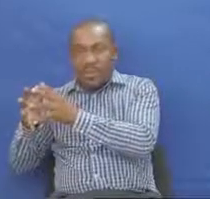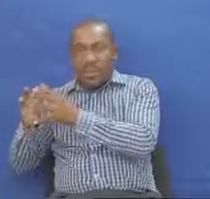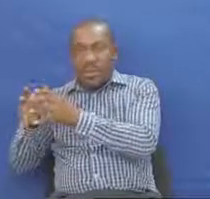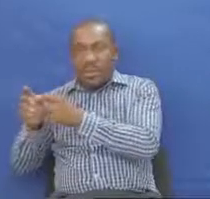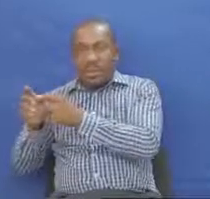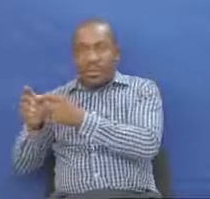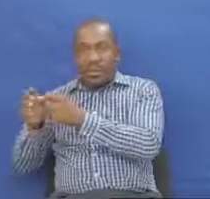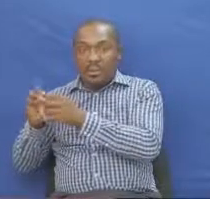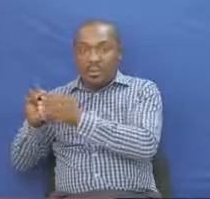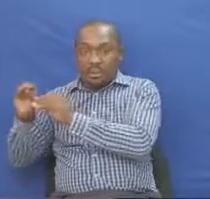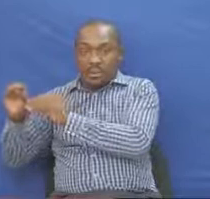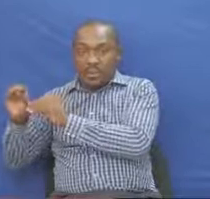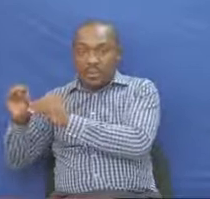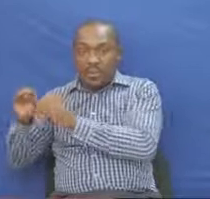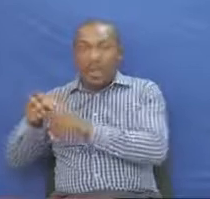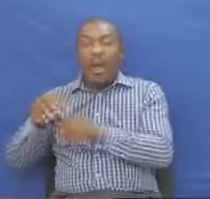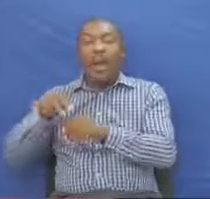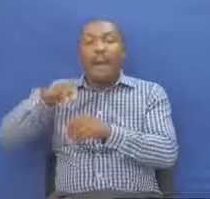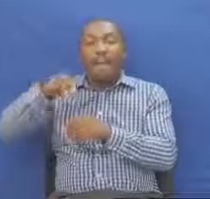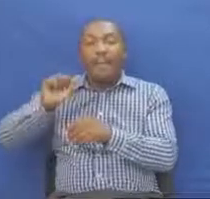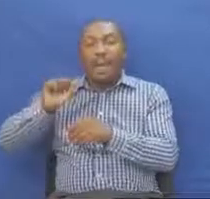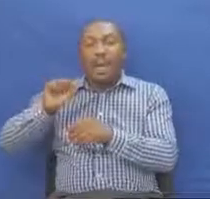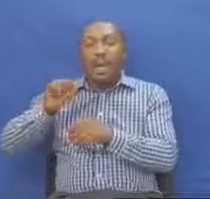The last one is